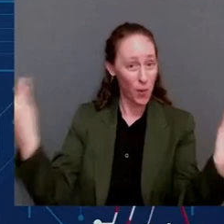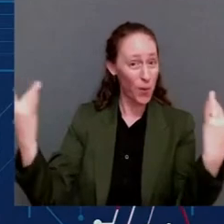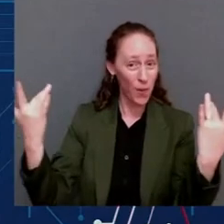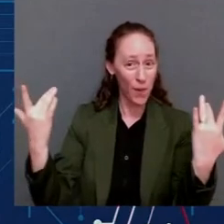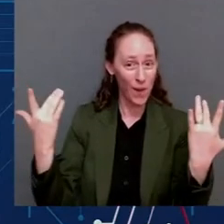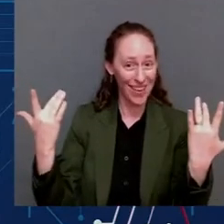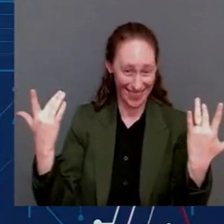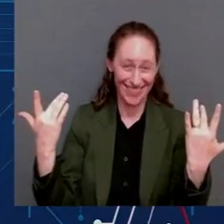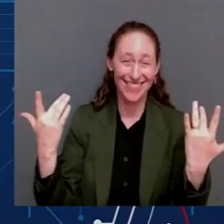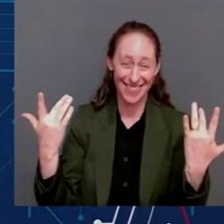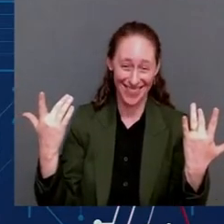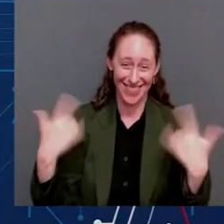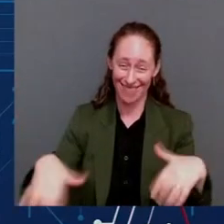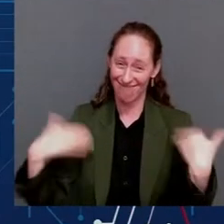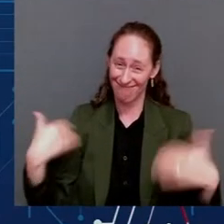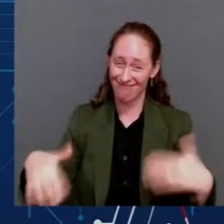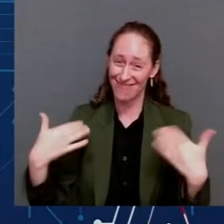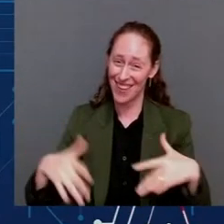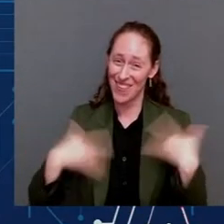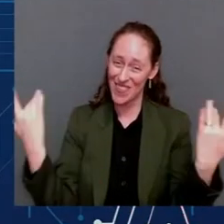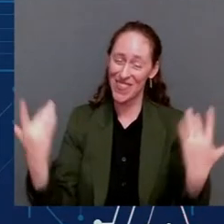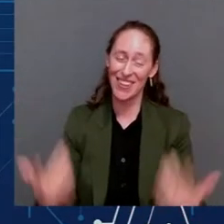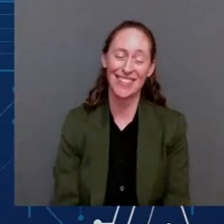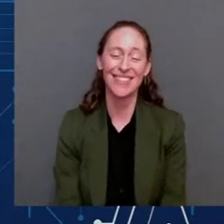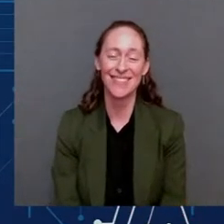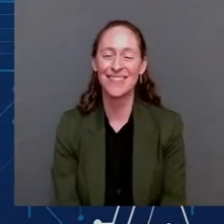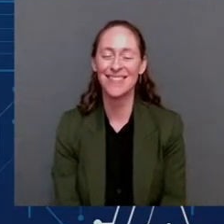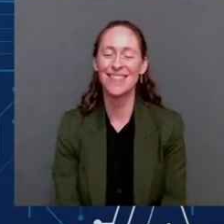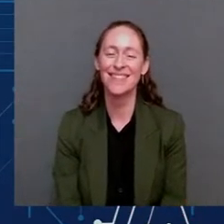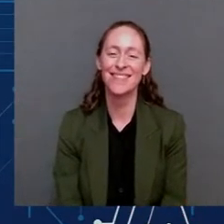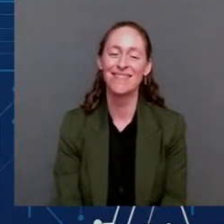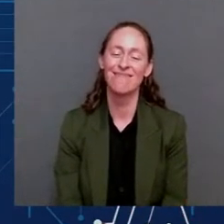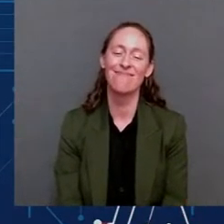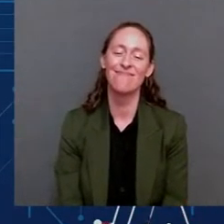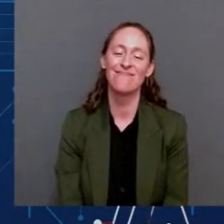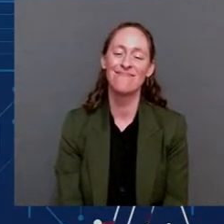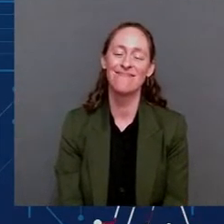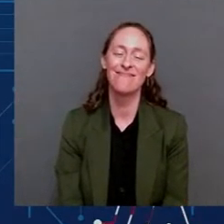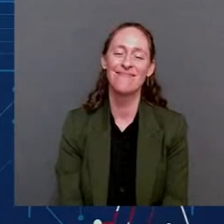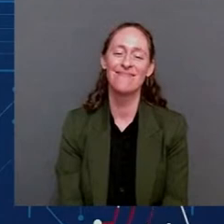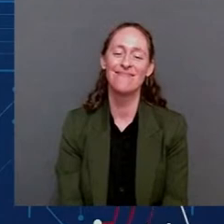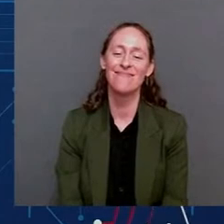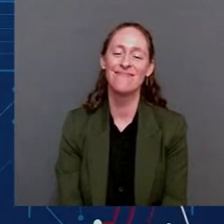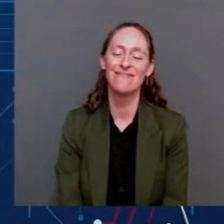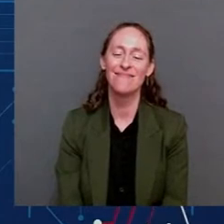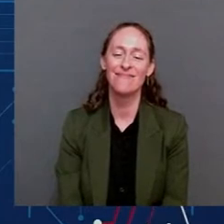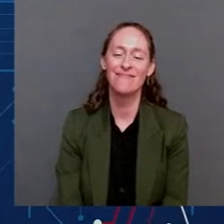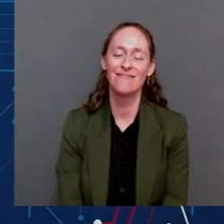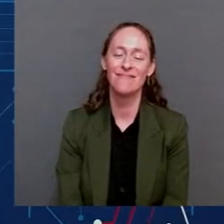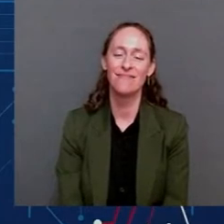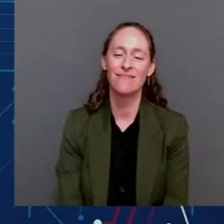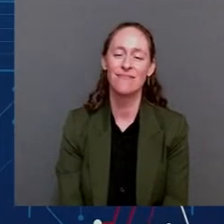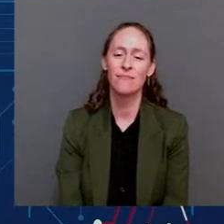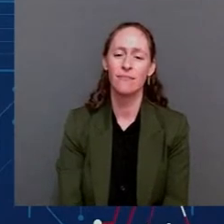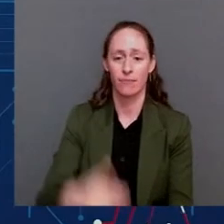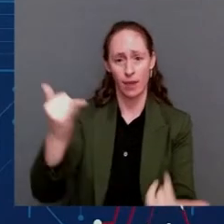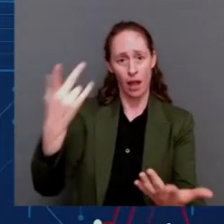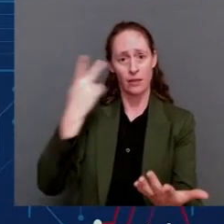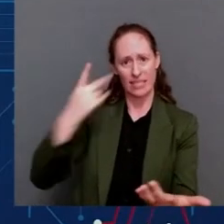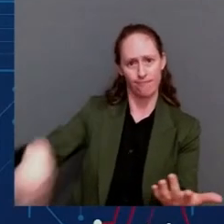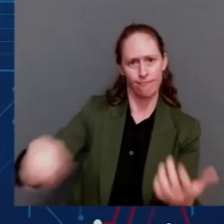a renaissance, first of all, in manufacturing here in Michigan and in America. That's important to